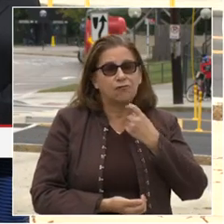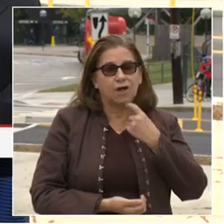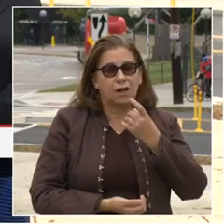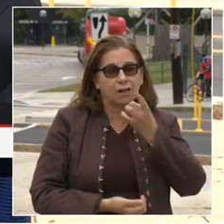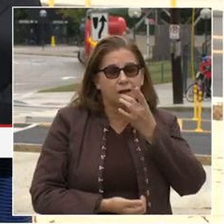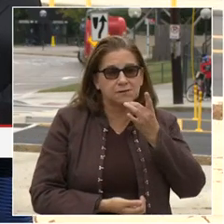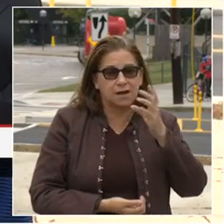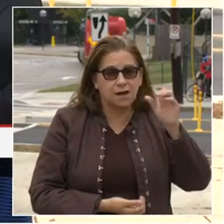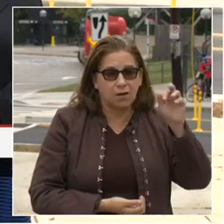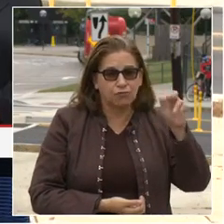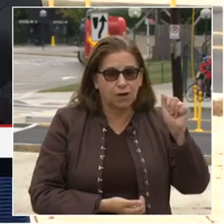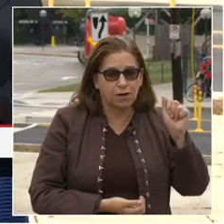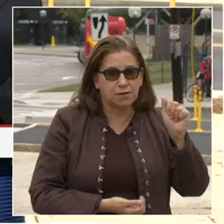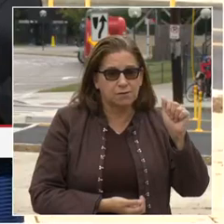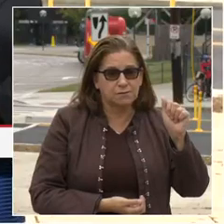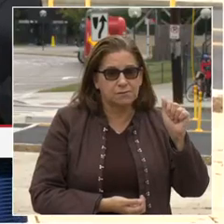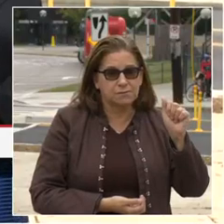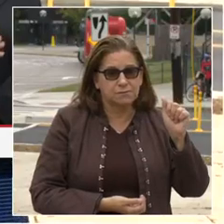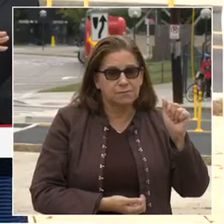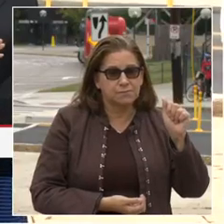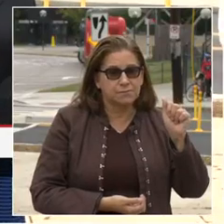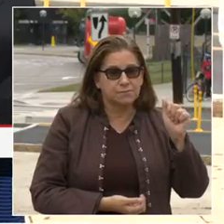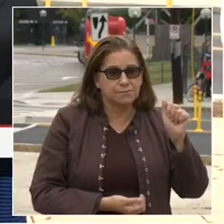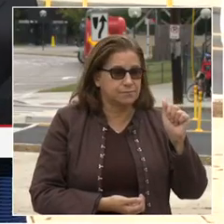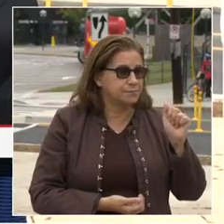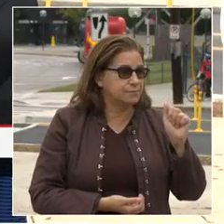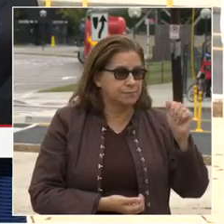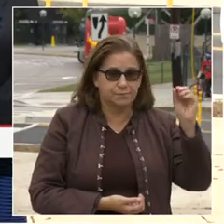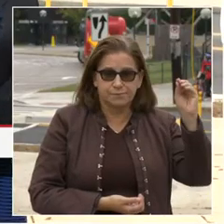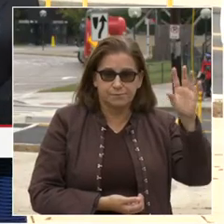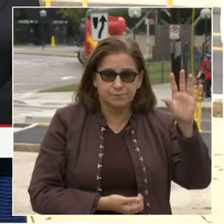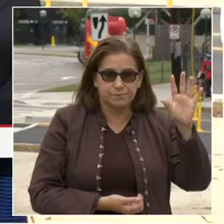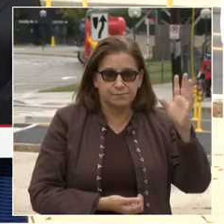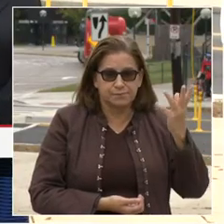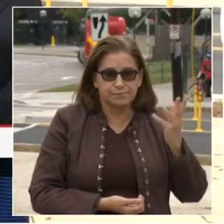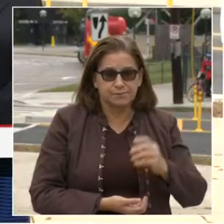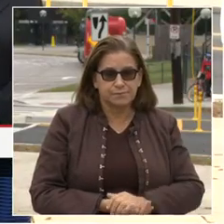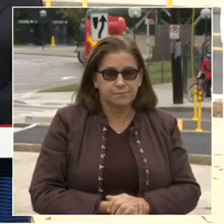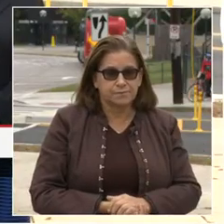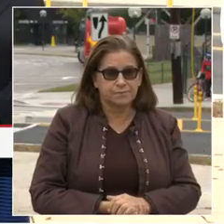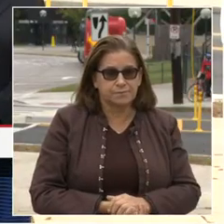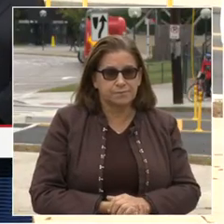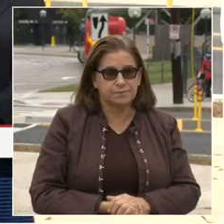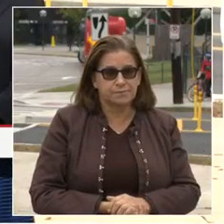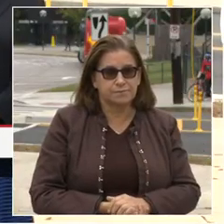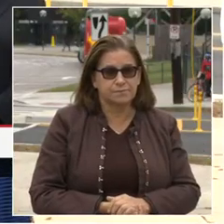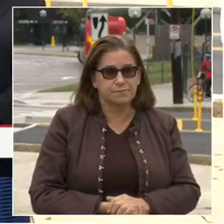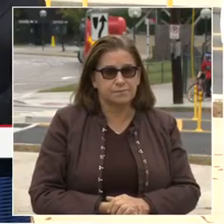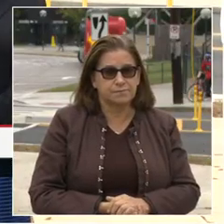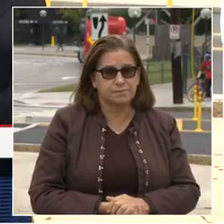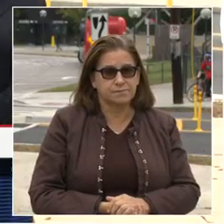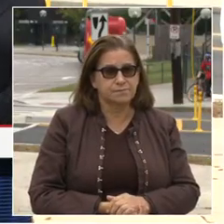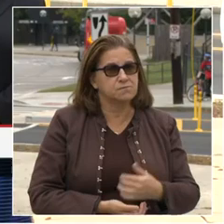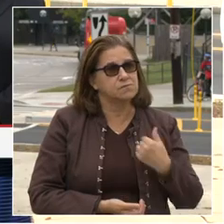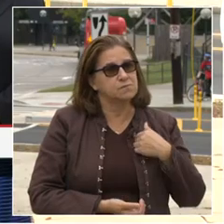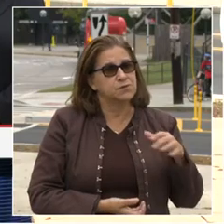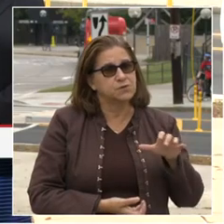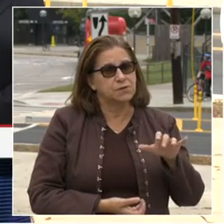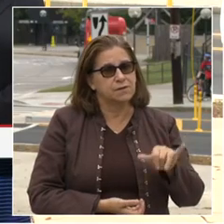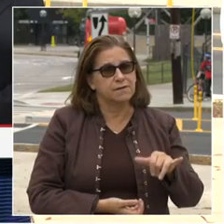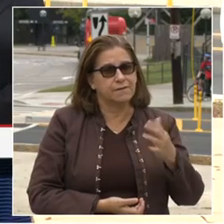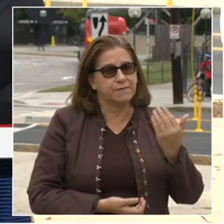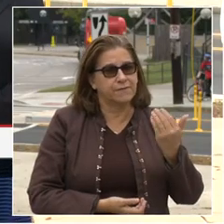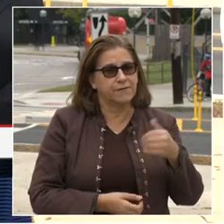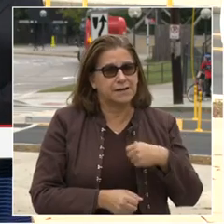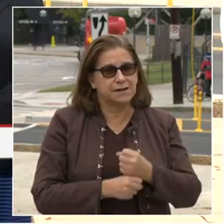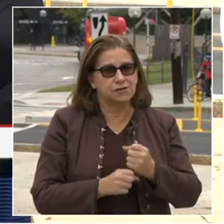red light running going down. Someone will remind me how long we've been doing this, probably 15 years or more. With red